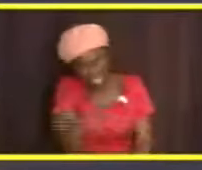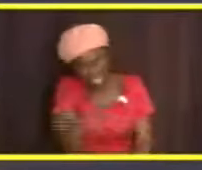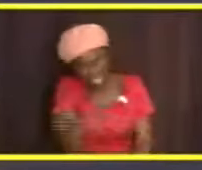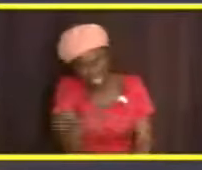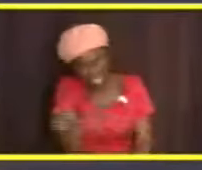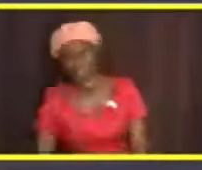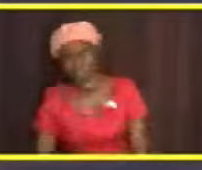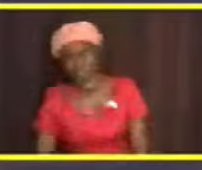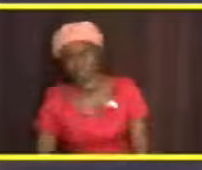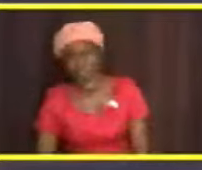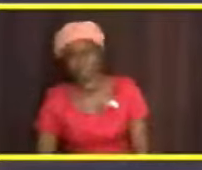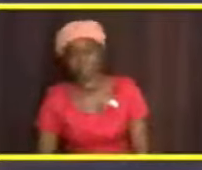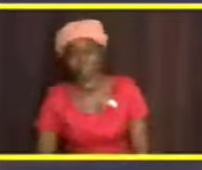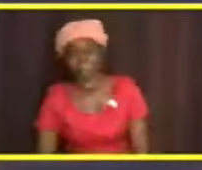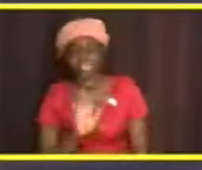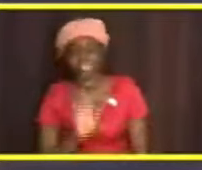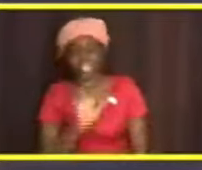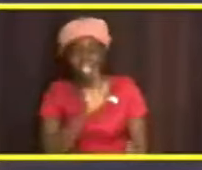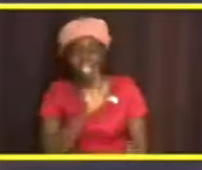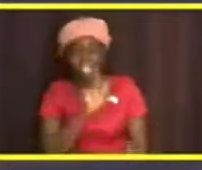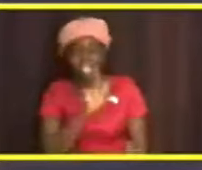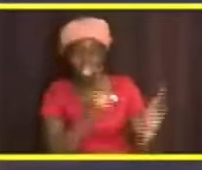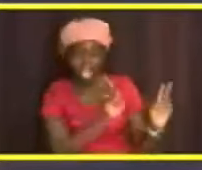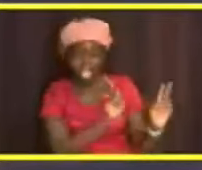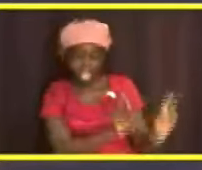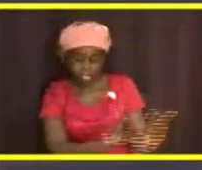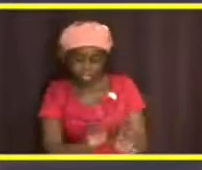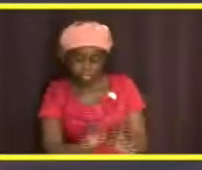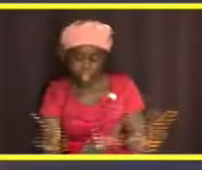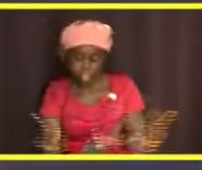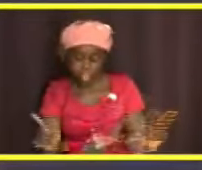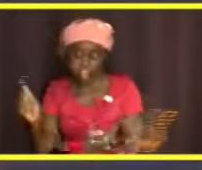As a matter of fact, according to Isaiah